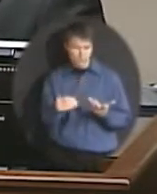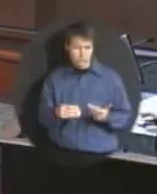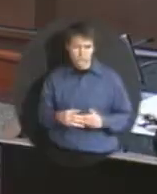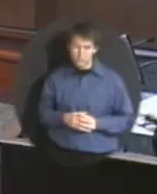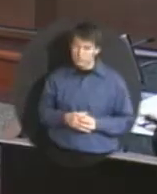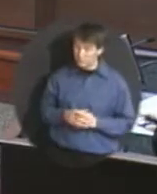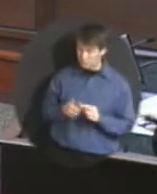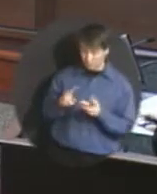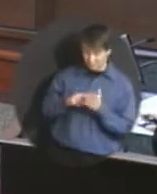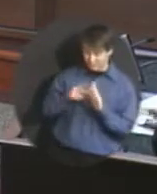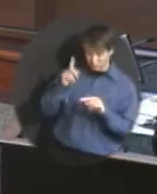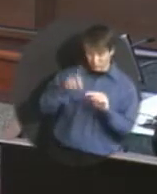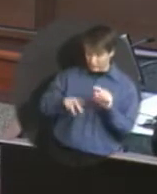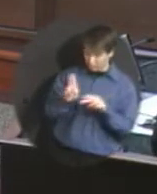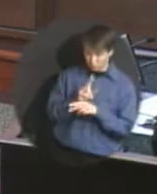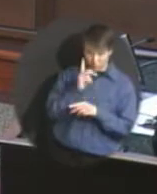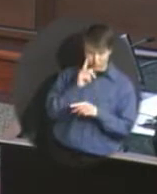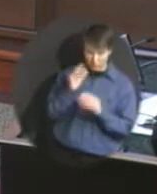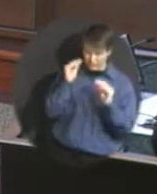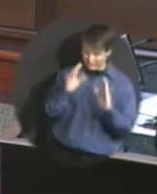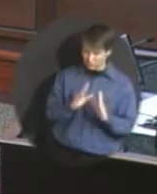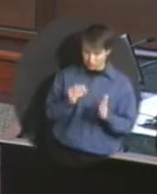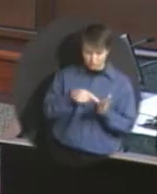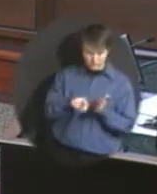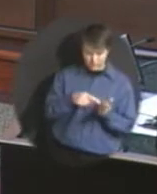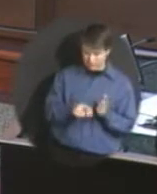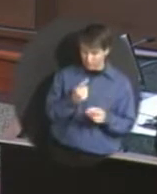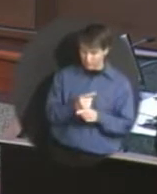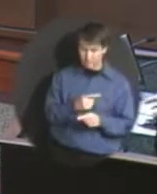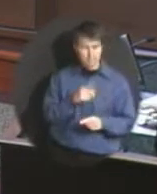Which can't be used for teacher salaries. Cannot.